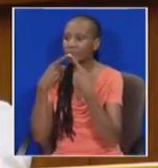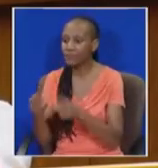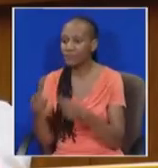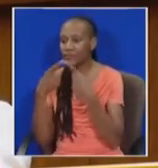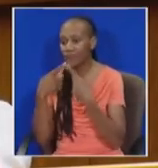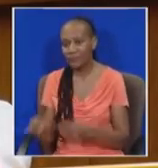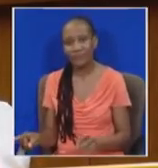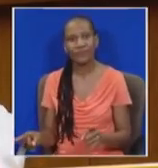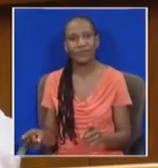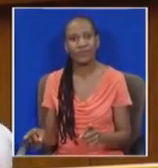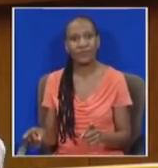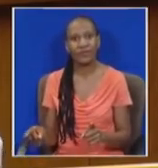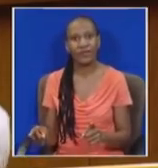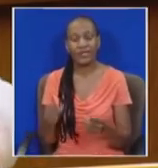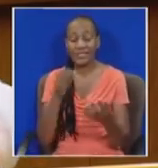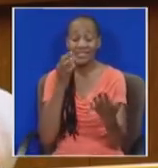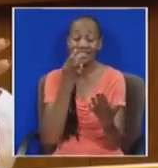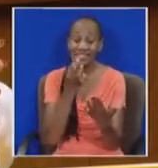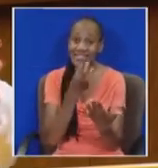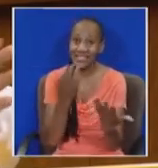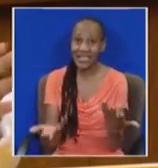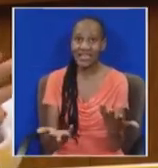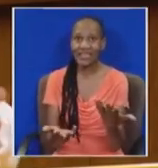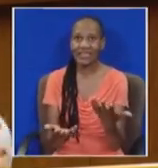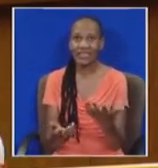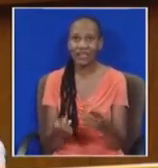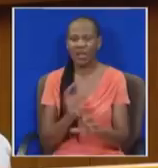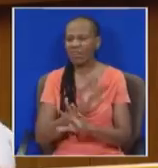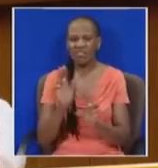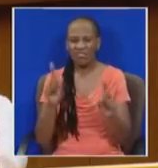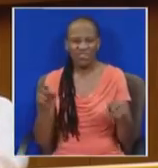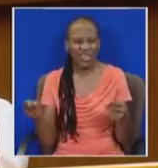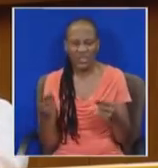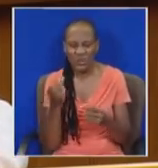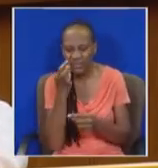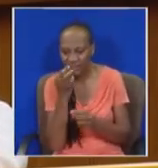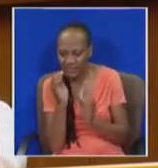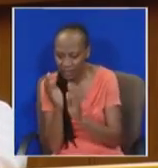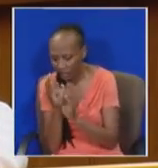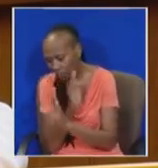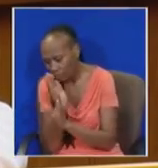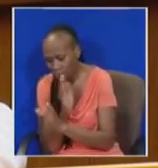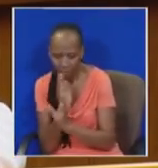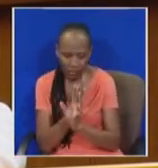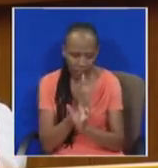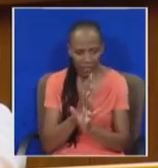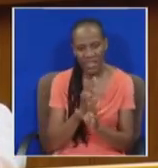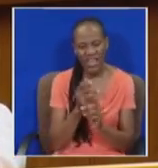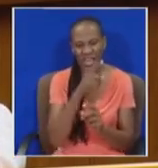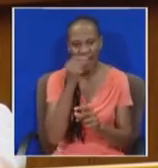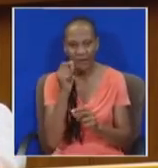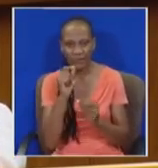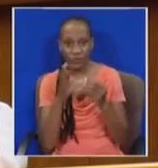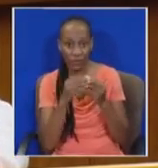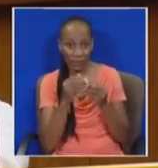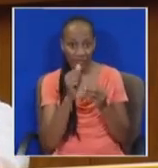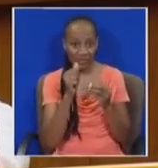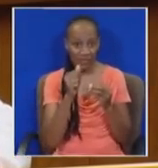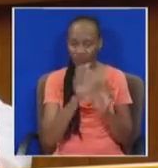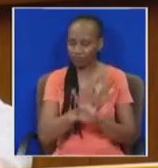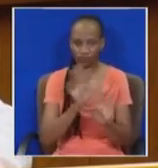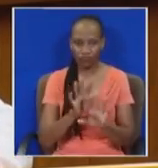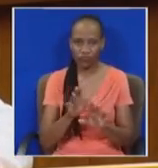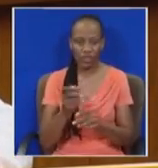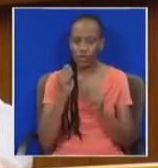not done thus far. Speaking in meanders about the corrupts within your own party is simply not good enough.